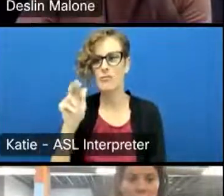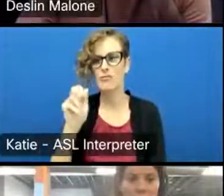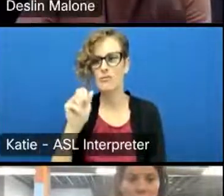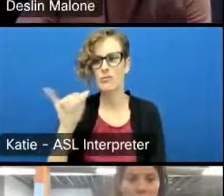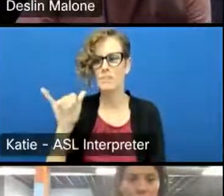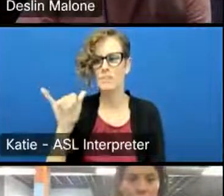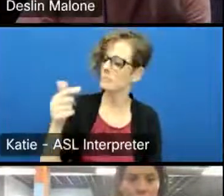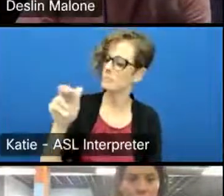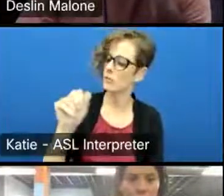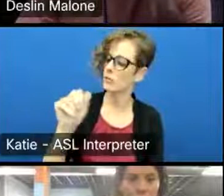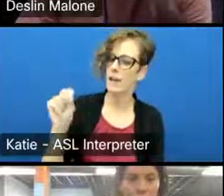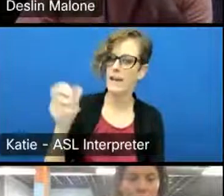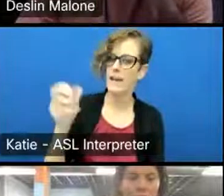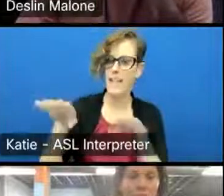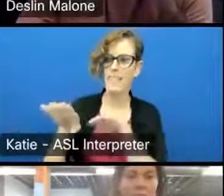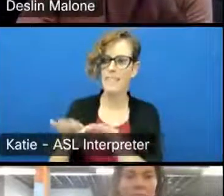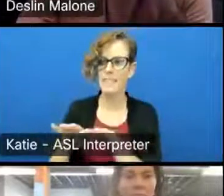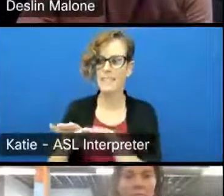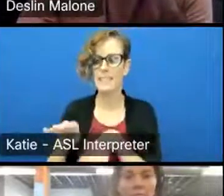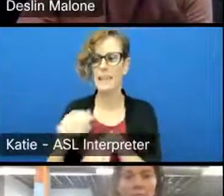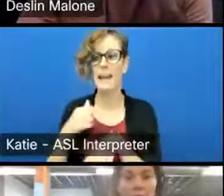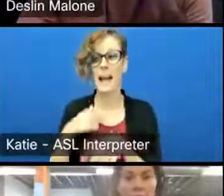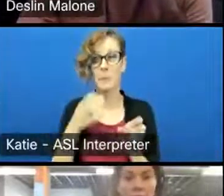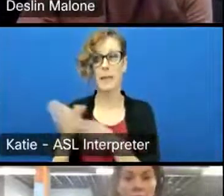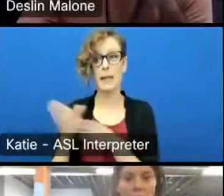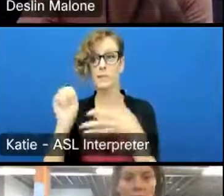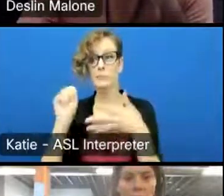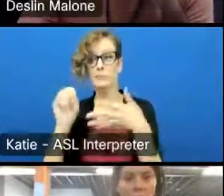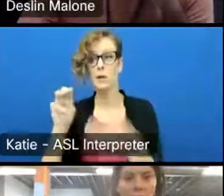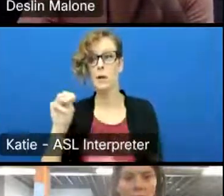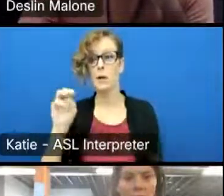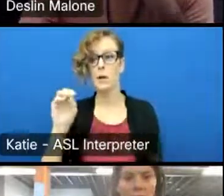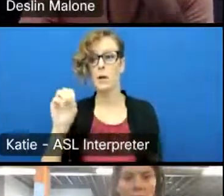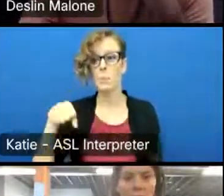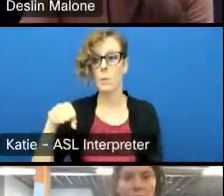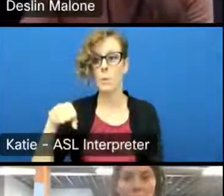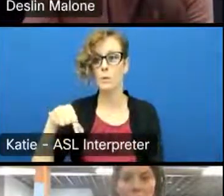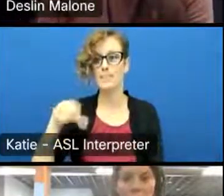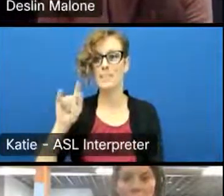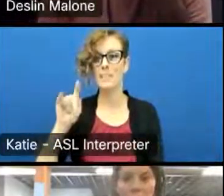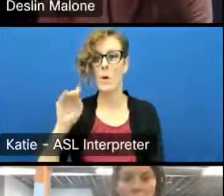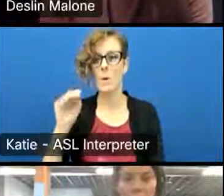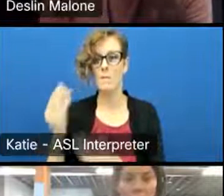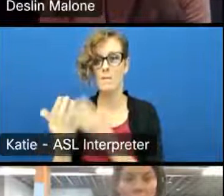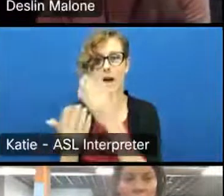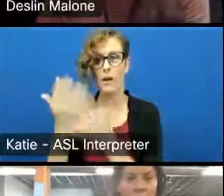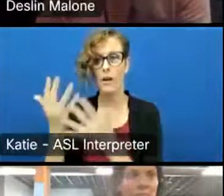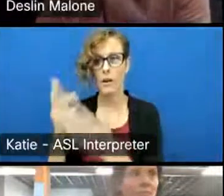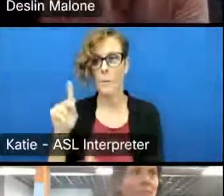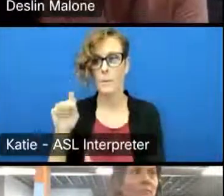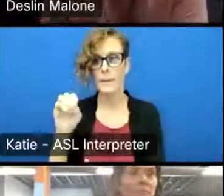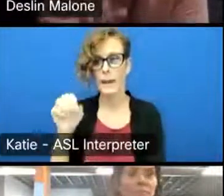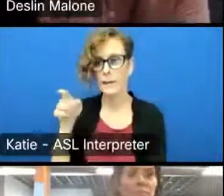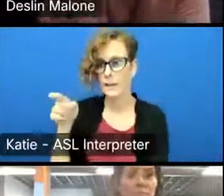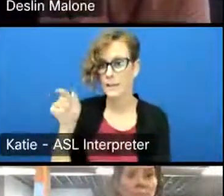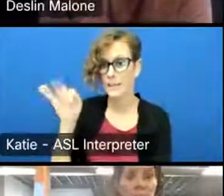fire update based off of the last thing that I saw from Hewitt. And so if there's anything else that you have to share, please chime in about